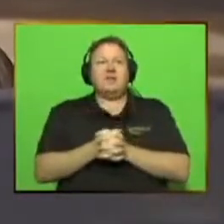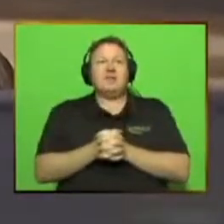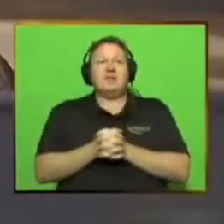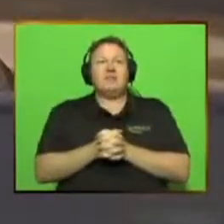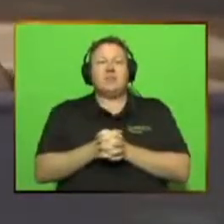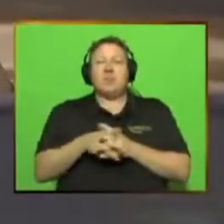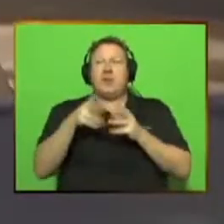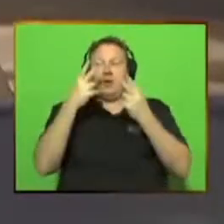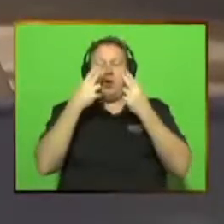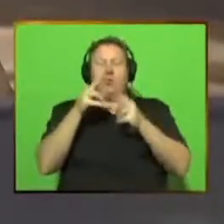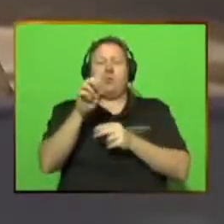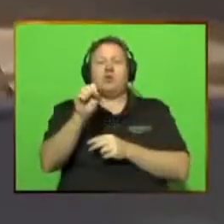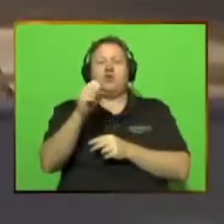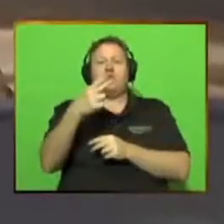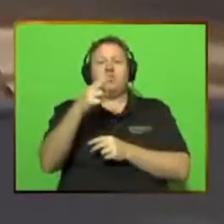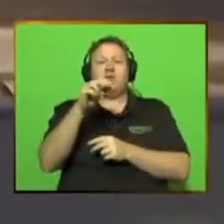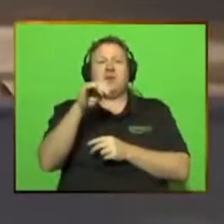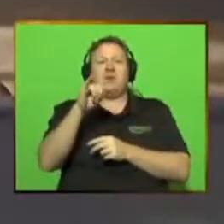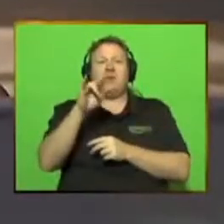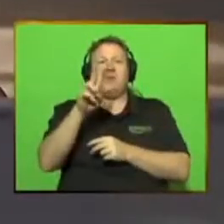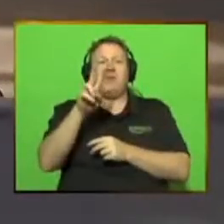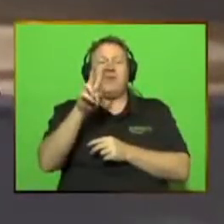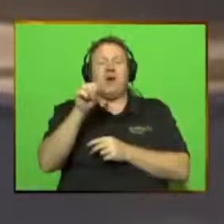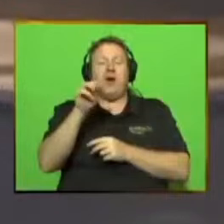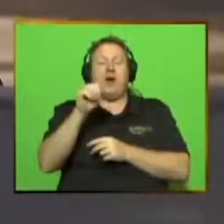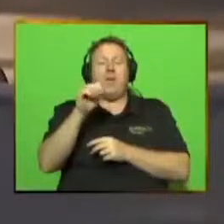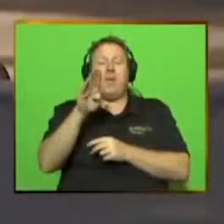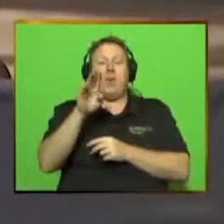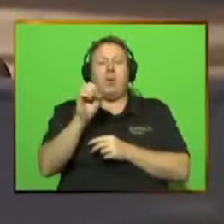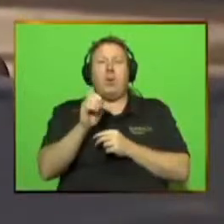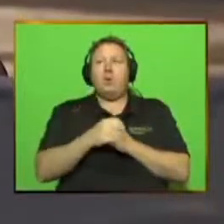Honorable Shibambo, thank you very much.